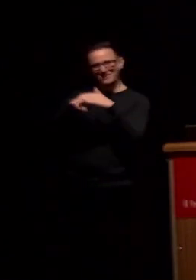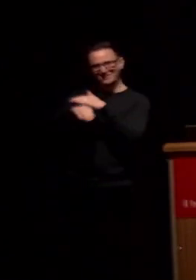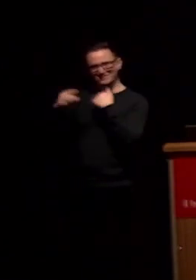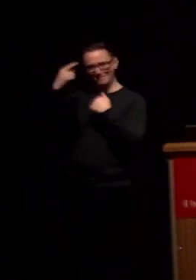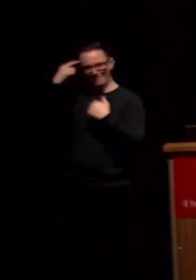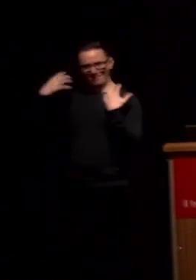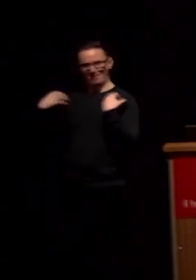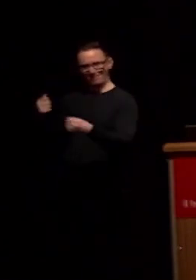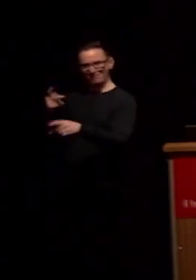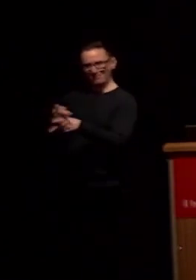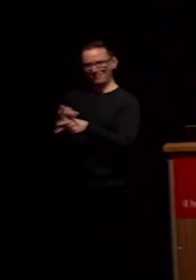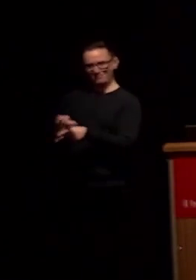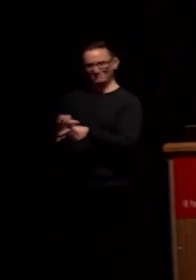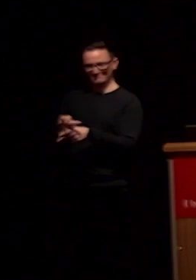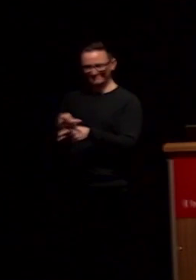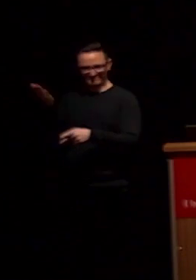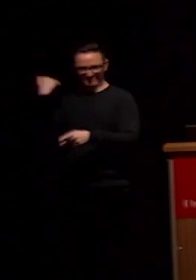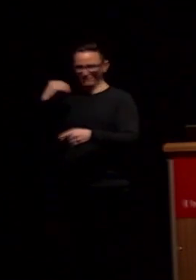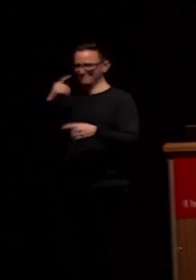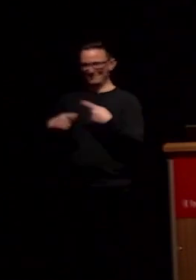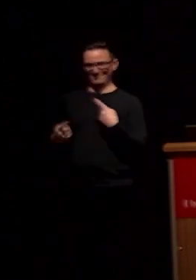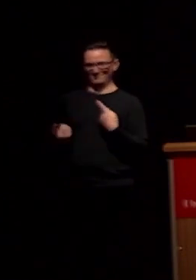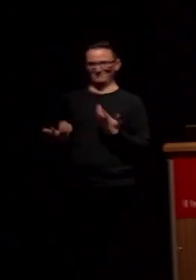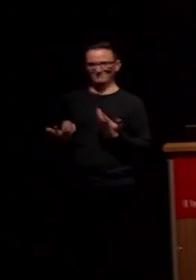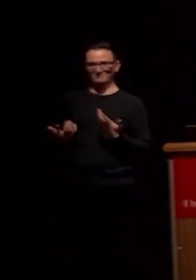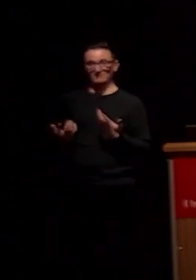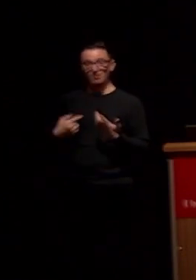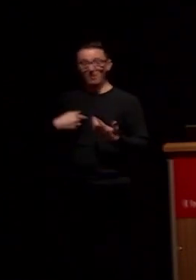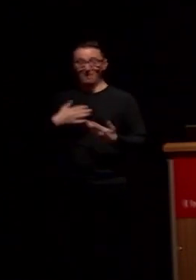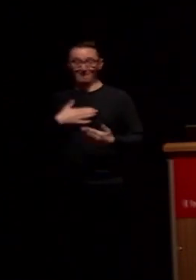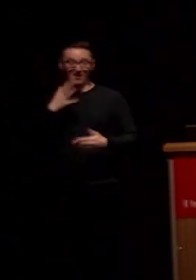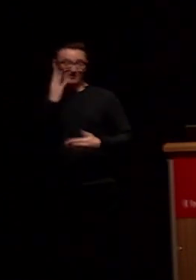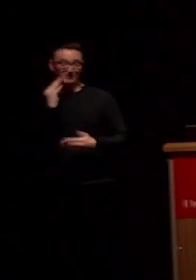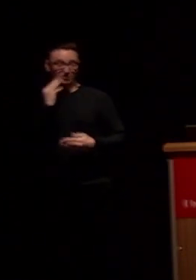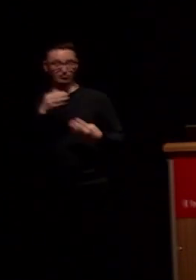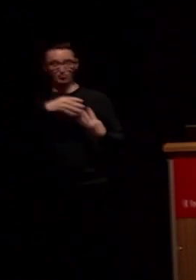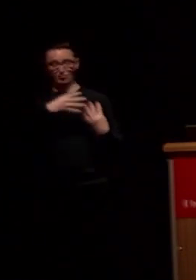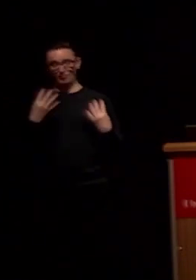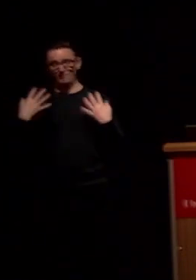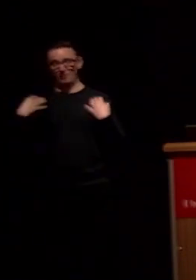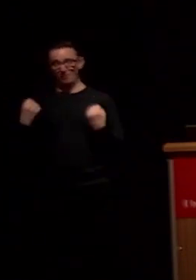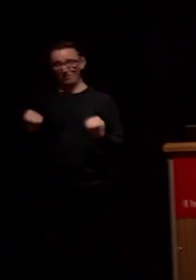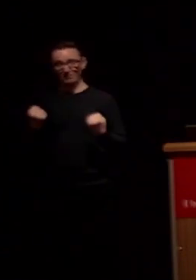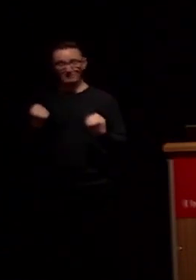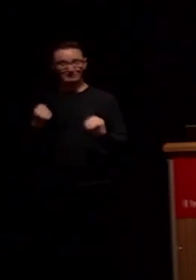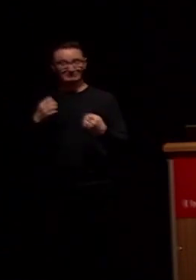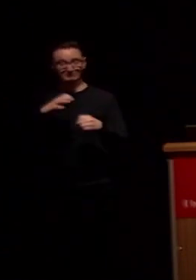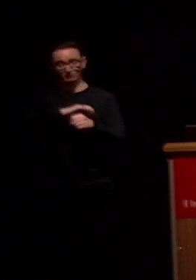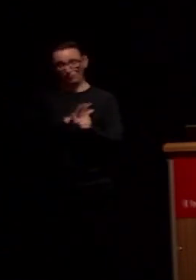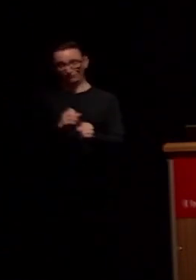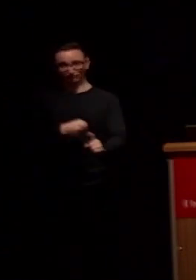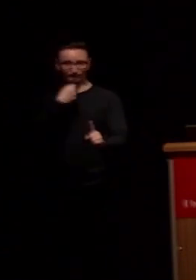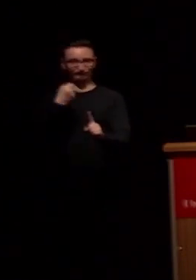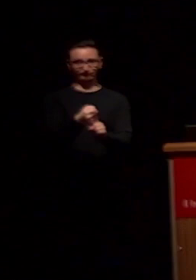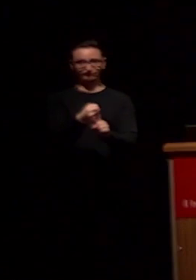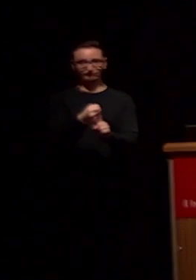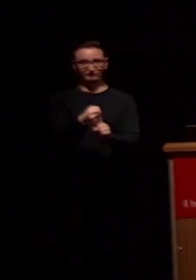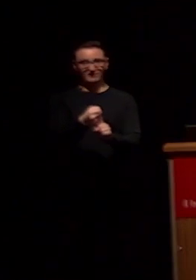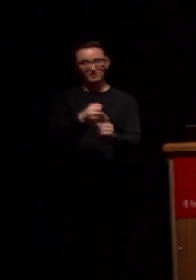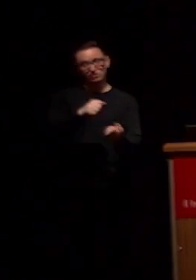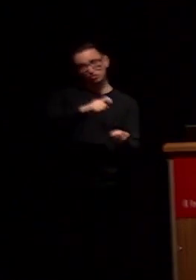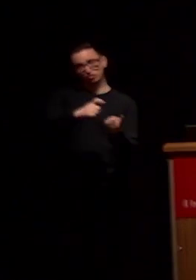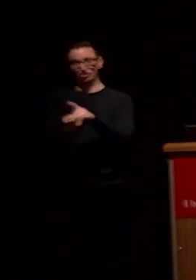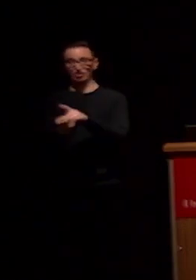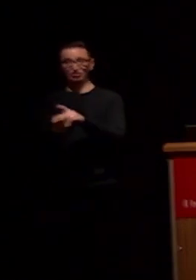get before. It's certainly, in my experience at Rainbow Health, as soon as the pandemic hit and we switched to virtual